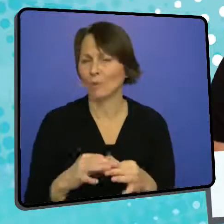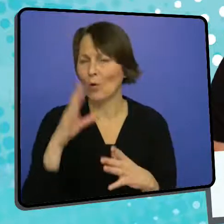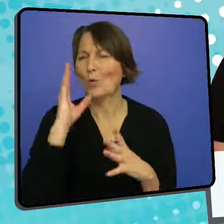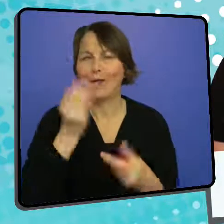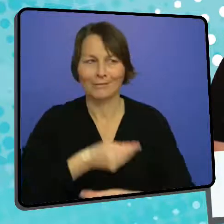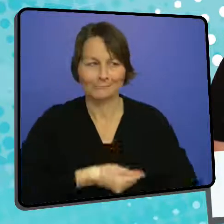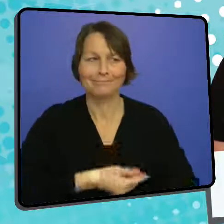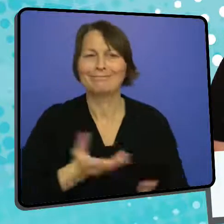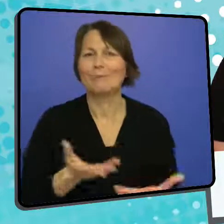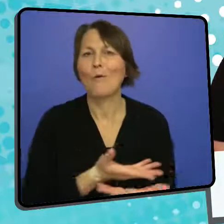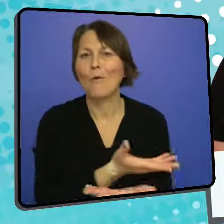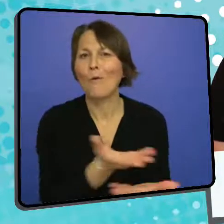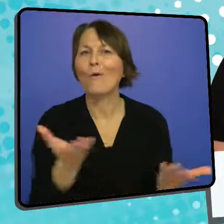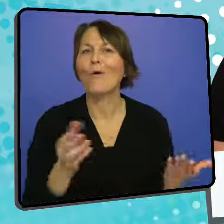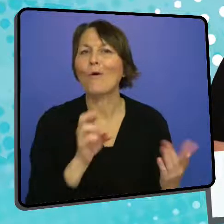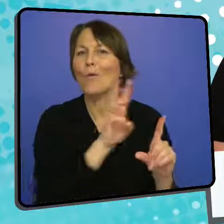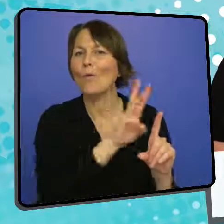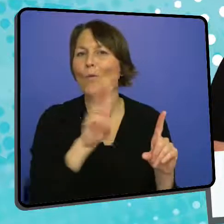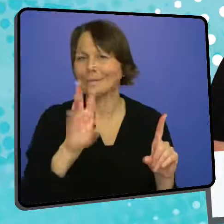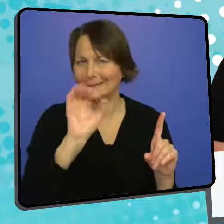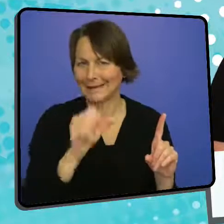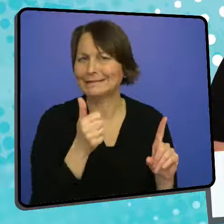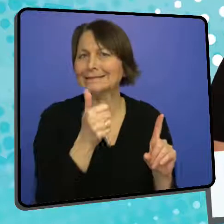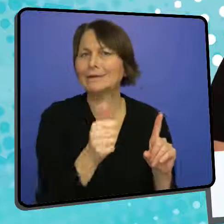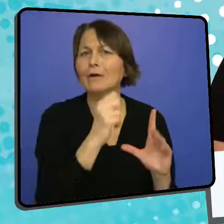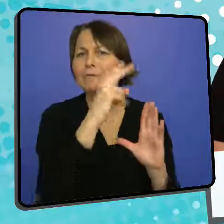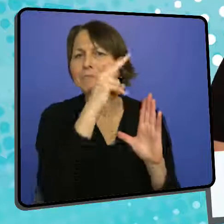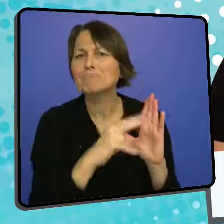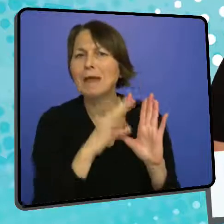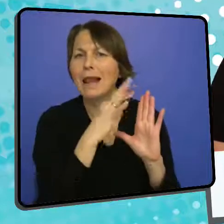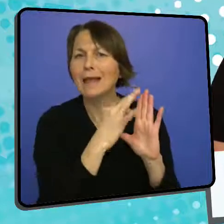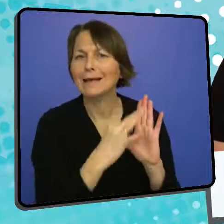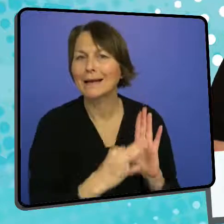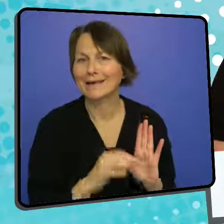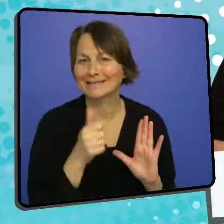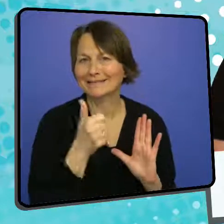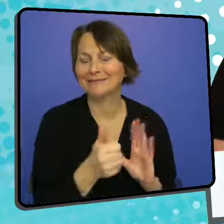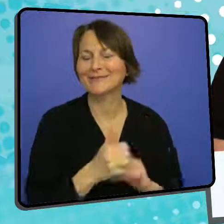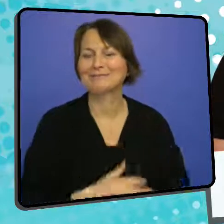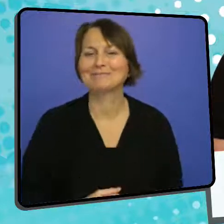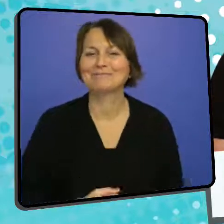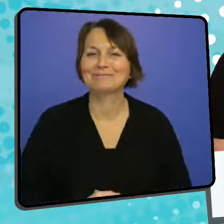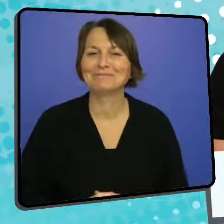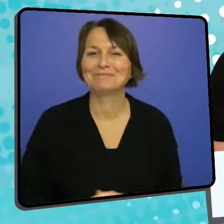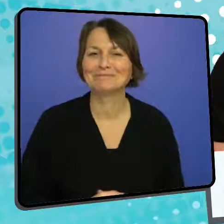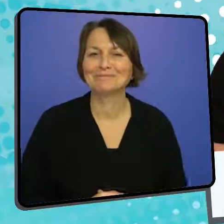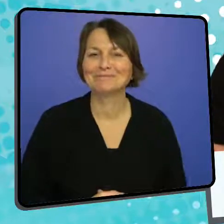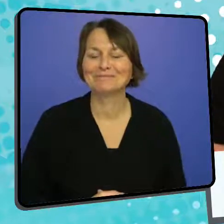our website as well, so that people can go out and find a little bit more.